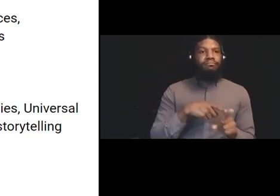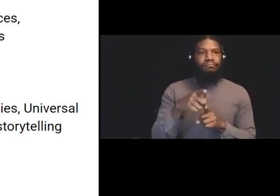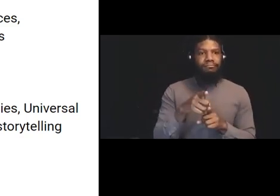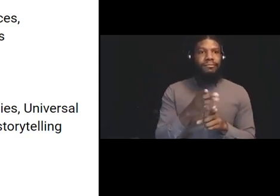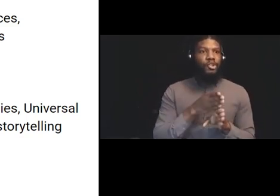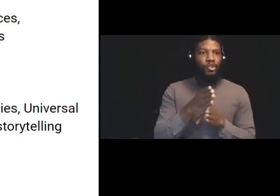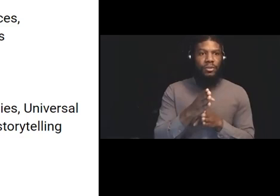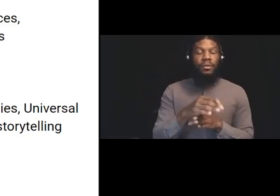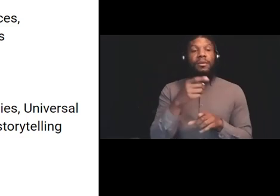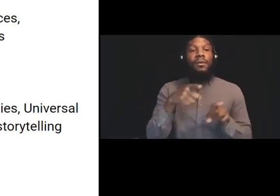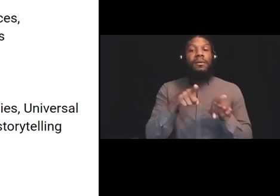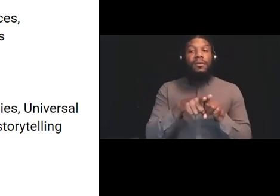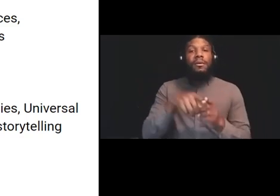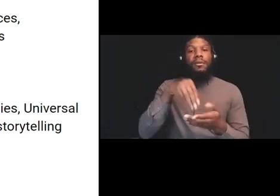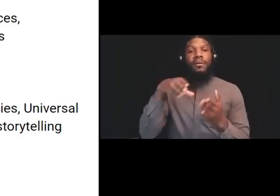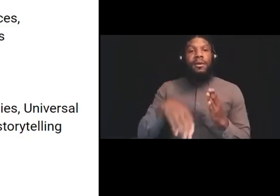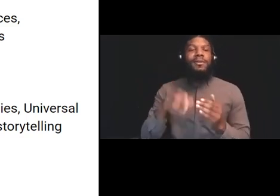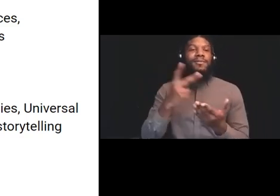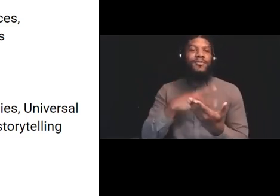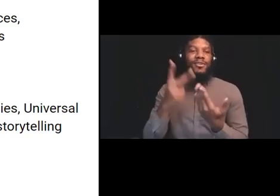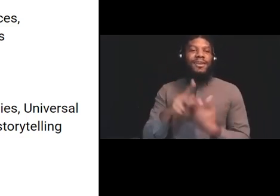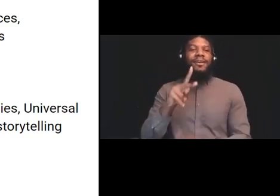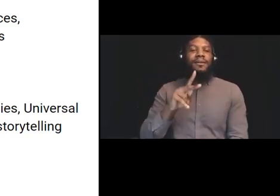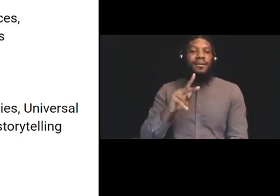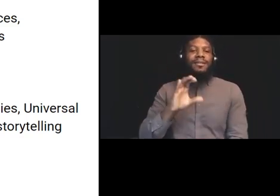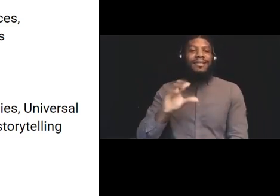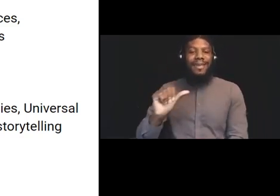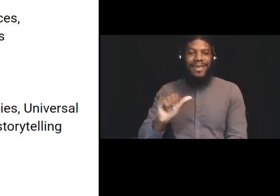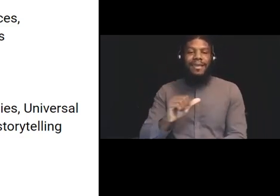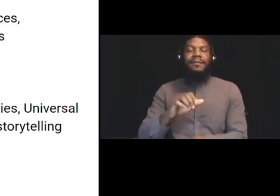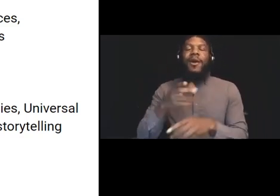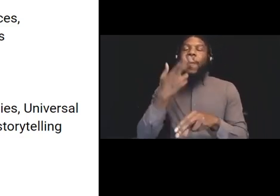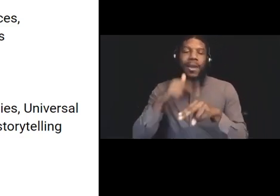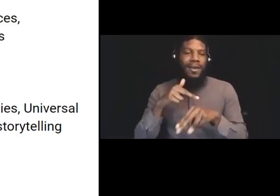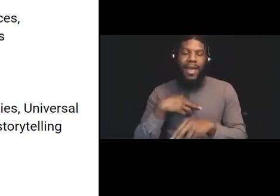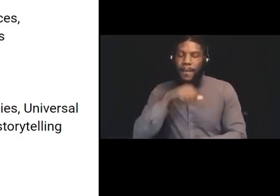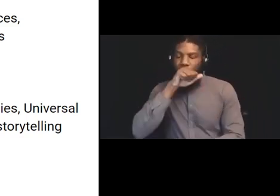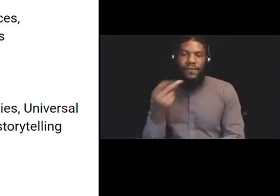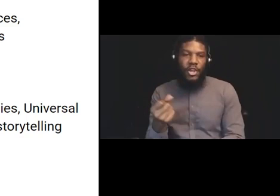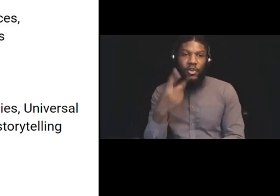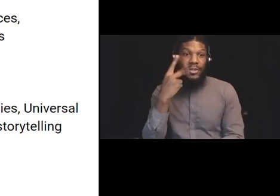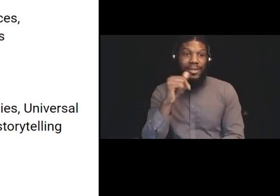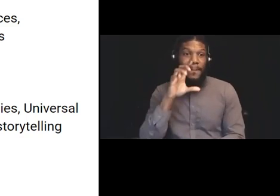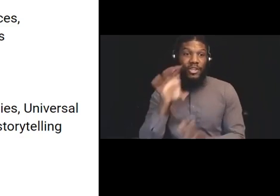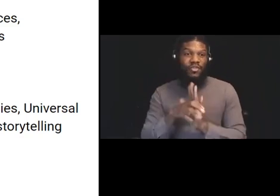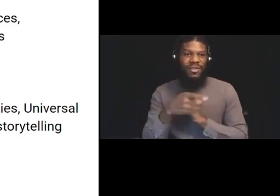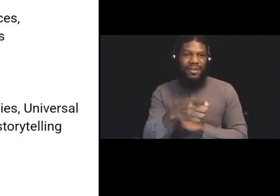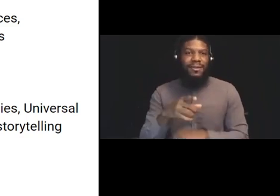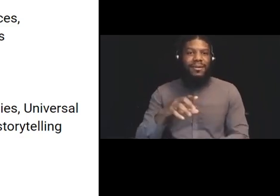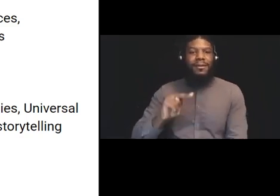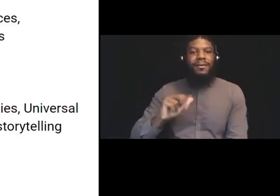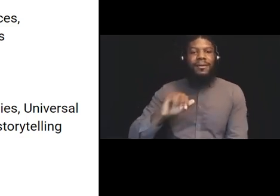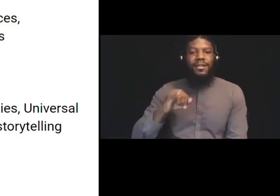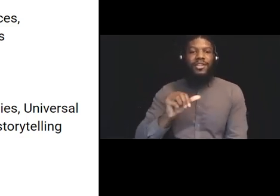CCA. And also, of course, I am a dog lover, and pictured here is Nadja, who I